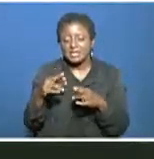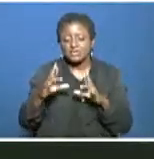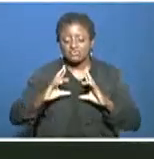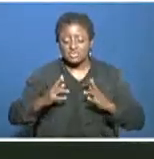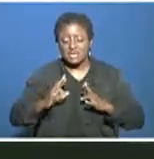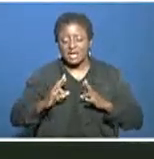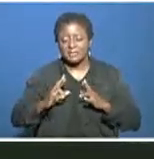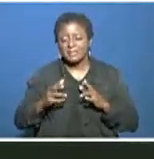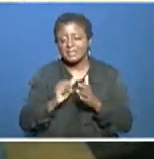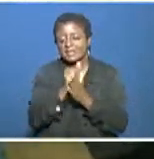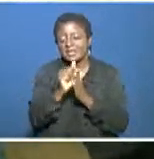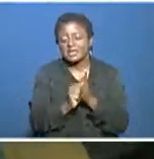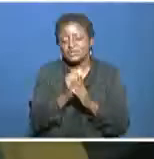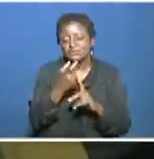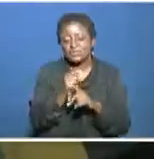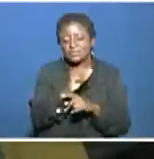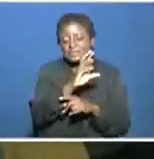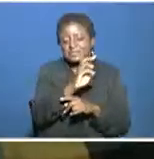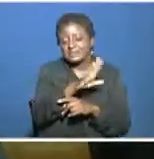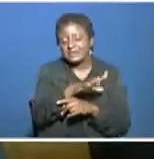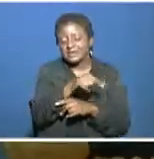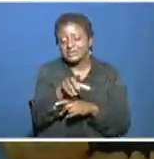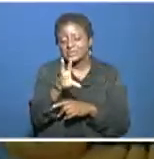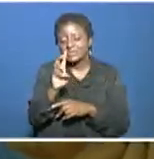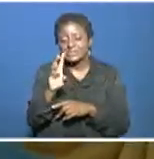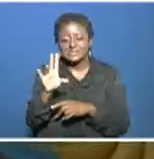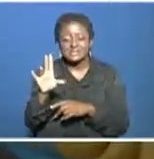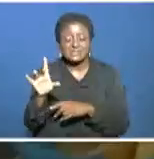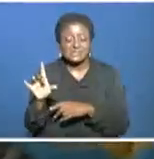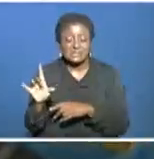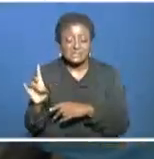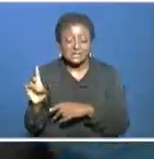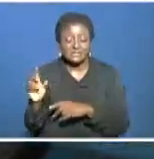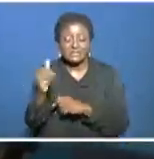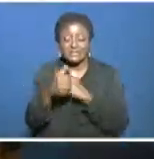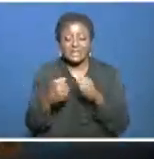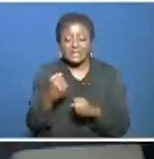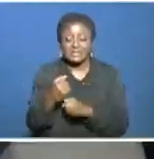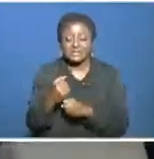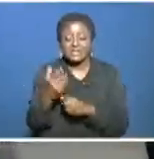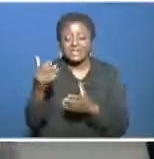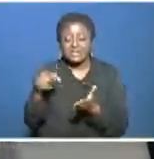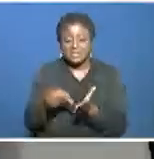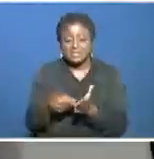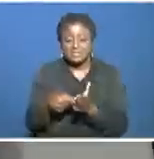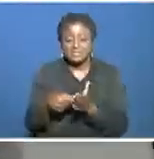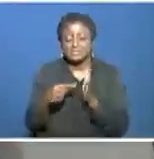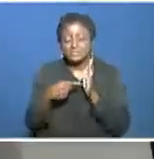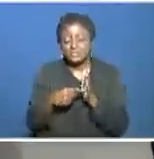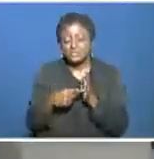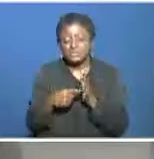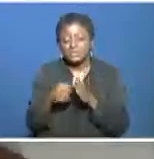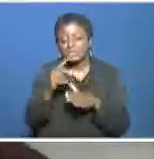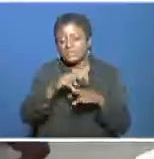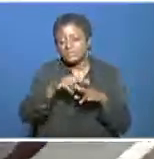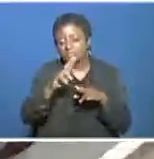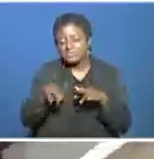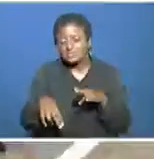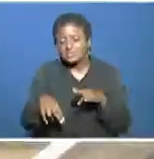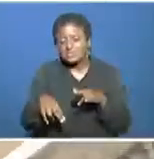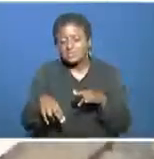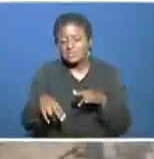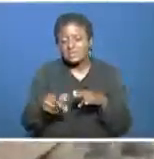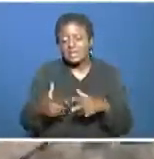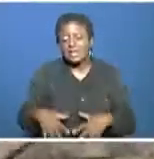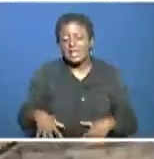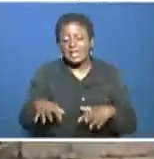years. This with figures showing a falling national birth rate and increased life expectancy among the elderly. It's against